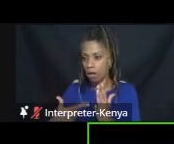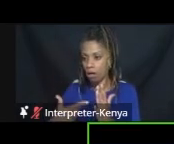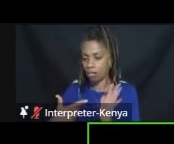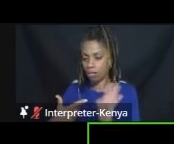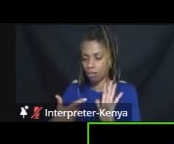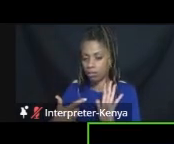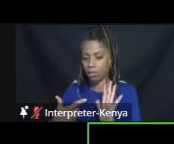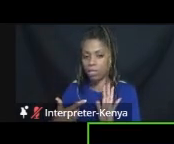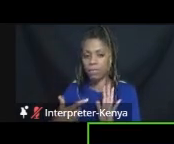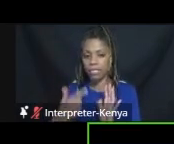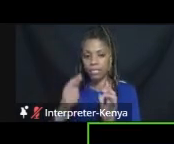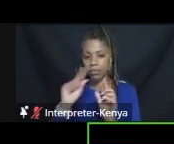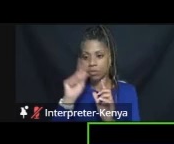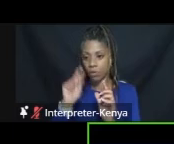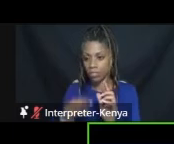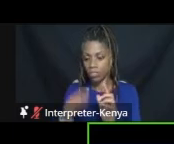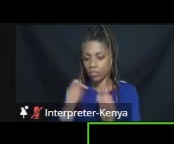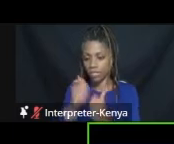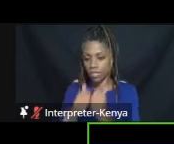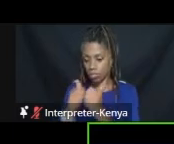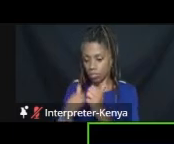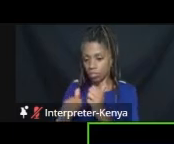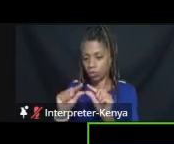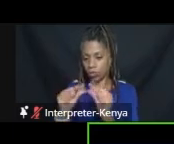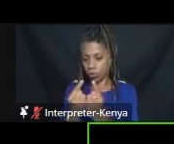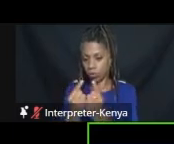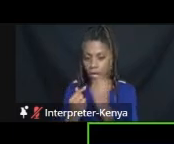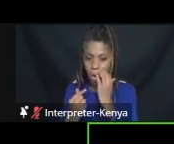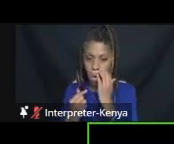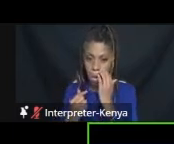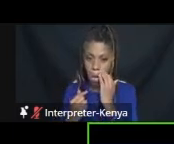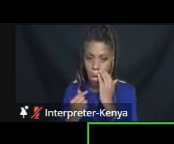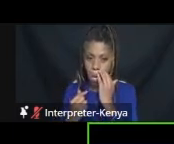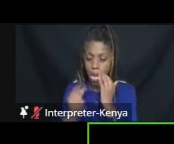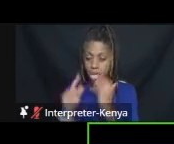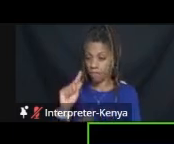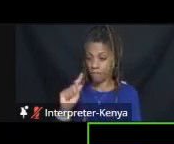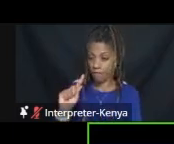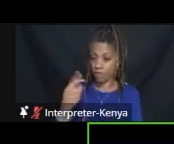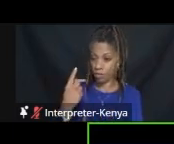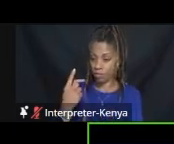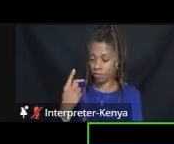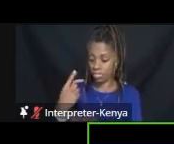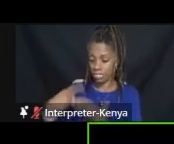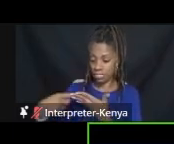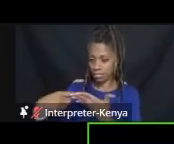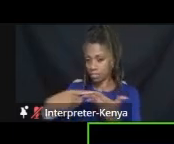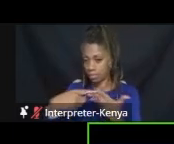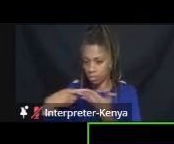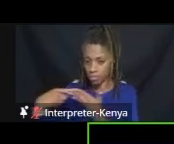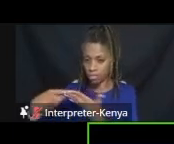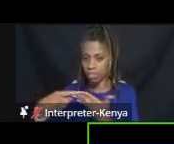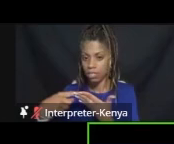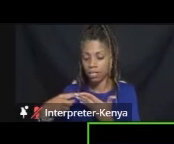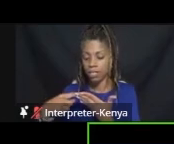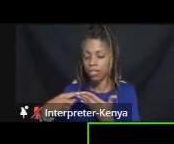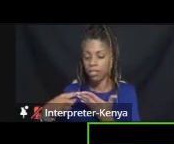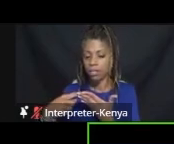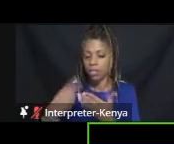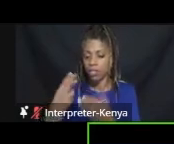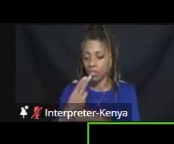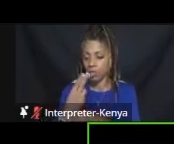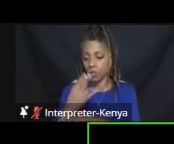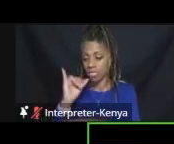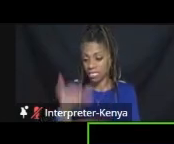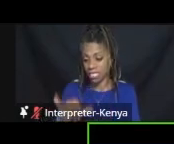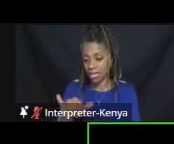role-alike groups. And like I said, in this first round in role-alike groups, you're going to evaluate the profiles using that reflection question.